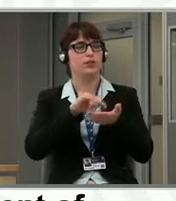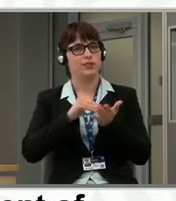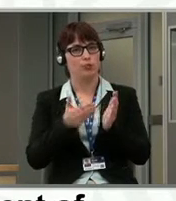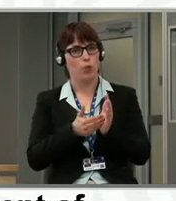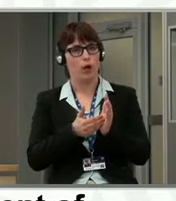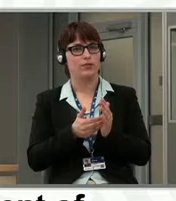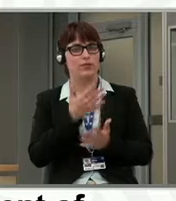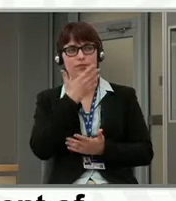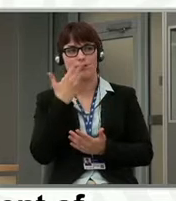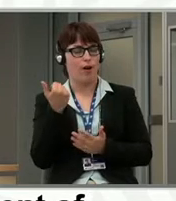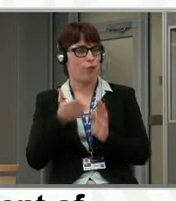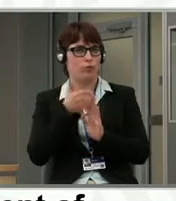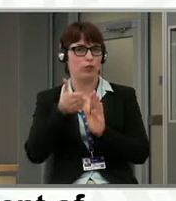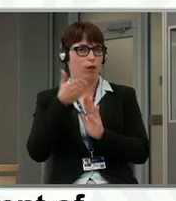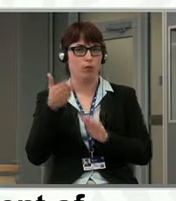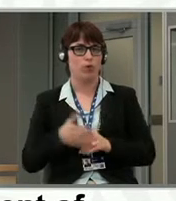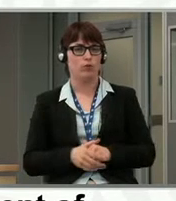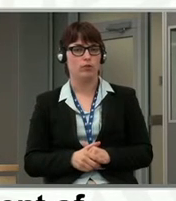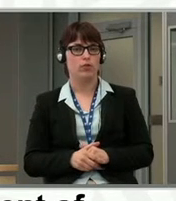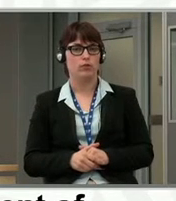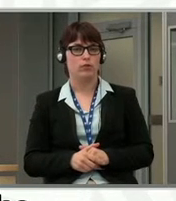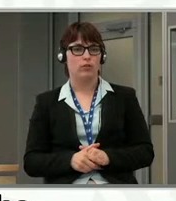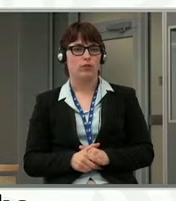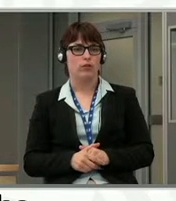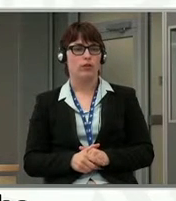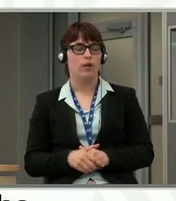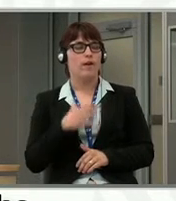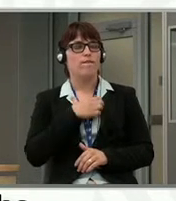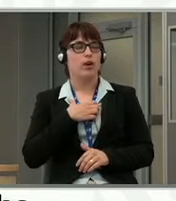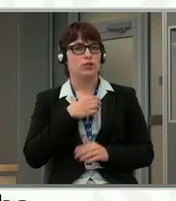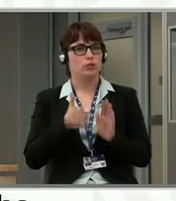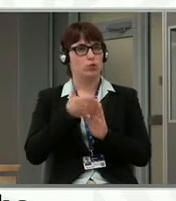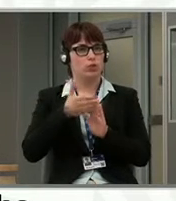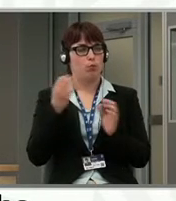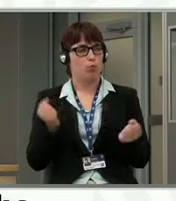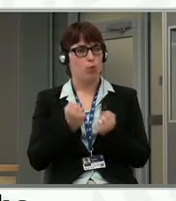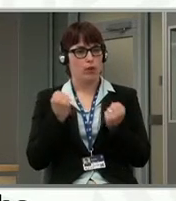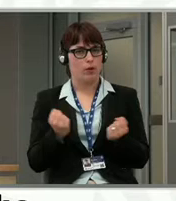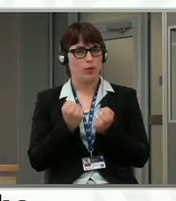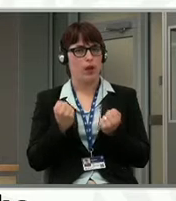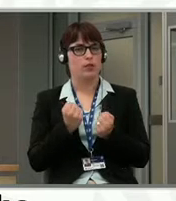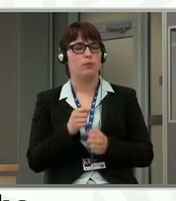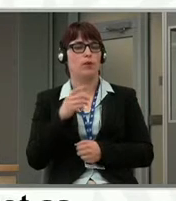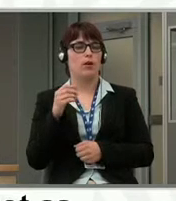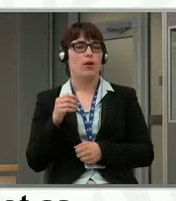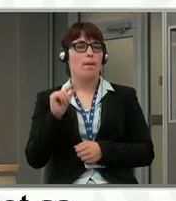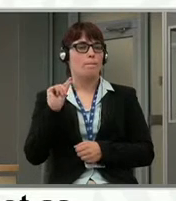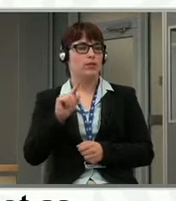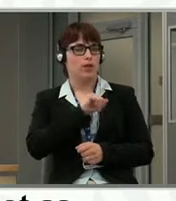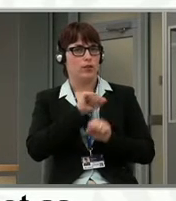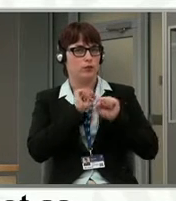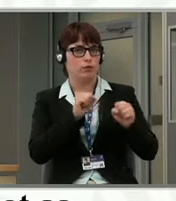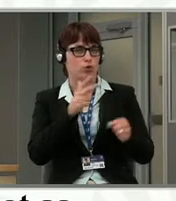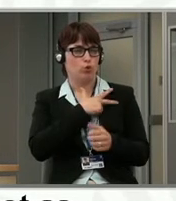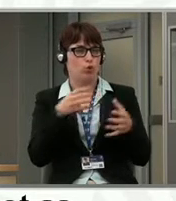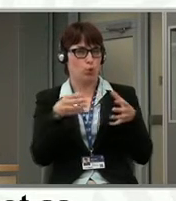goals, the situation in case of poverty goals is not as good as in the former case.